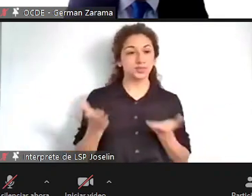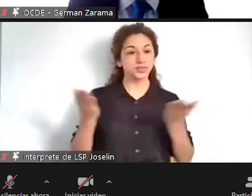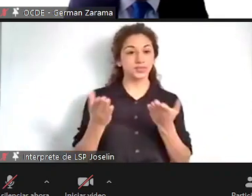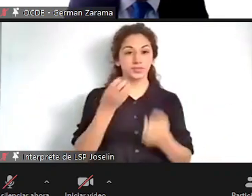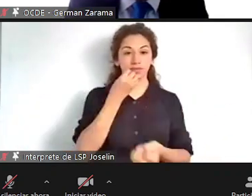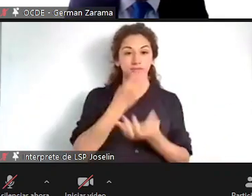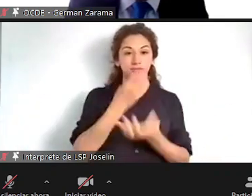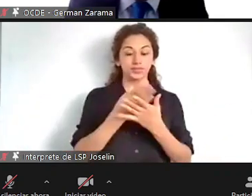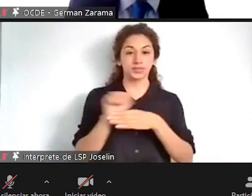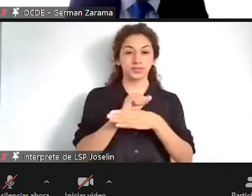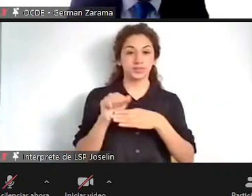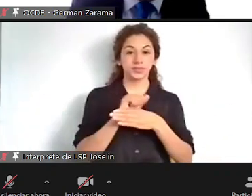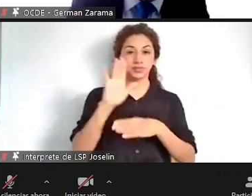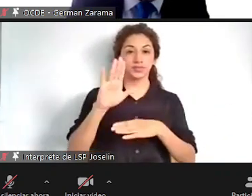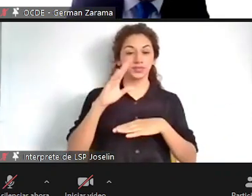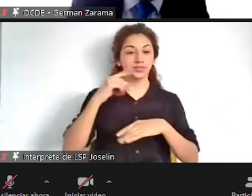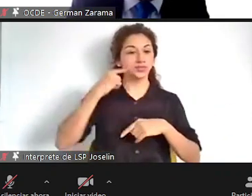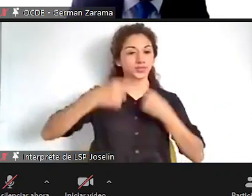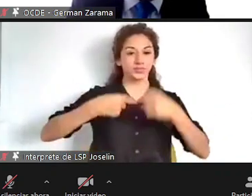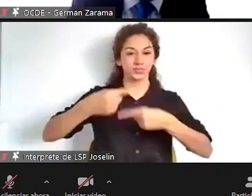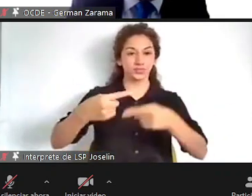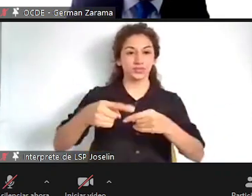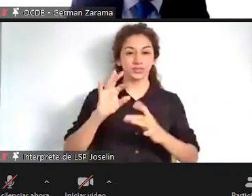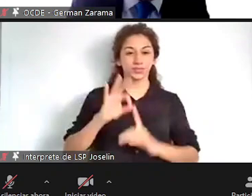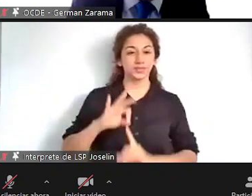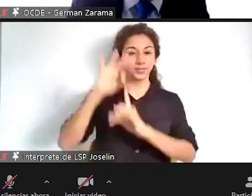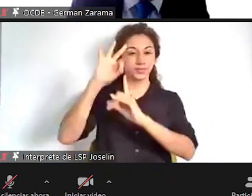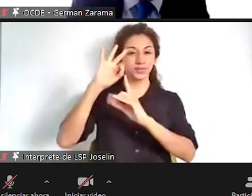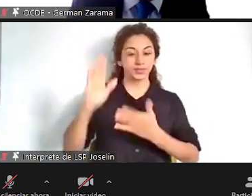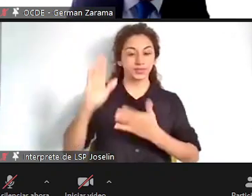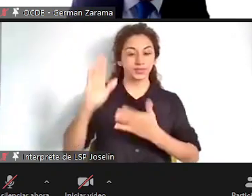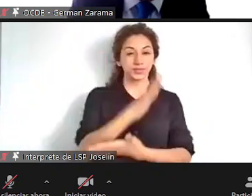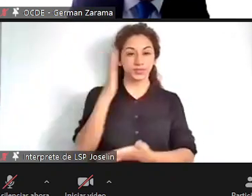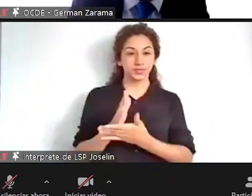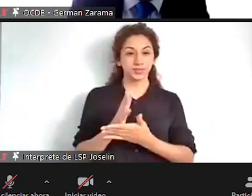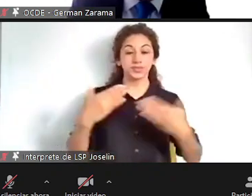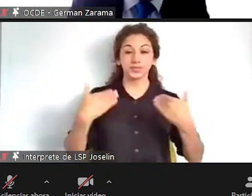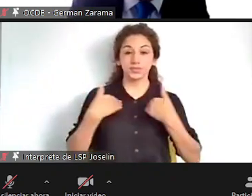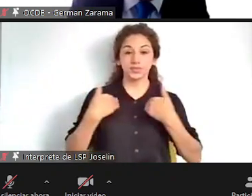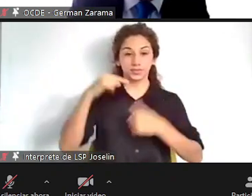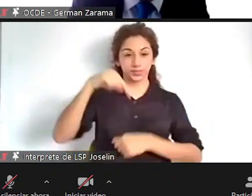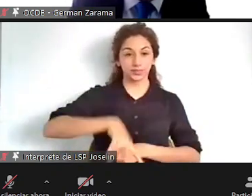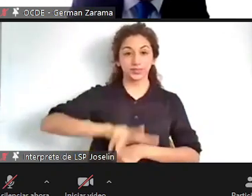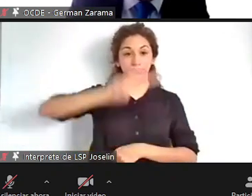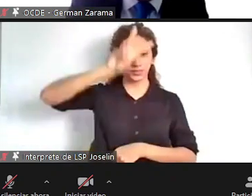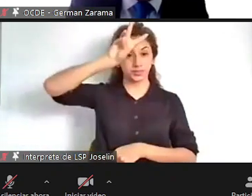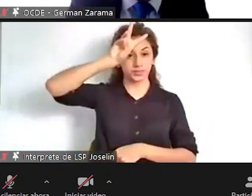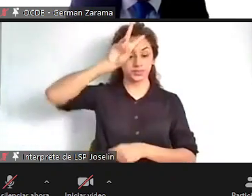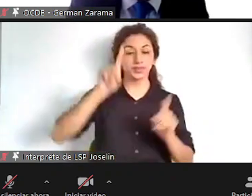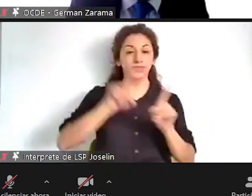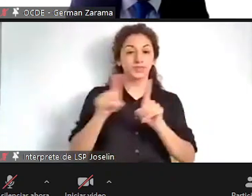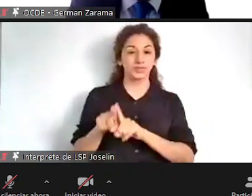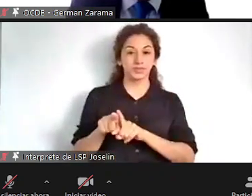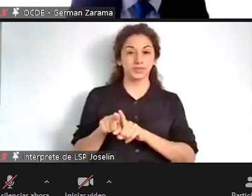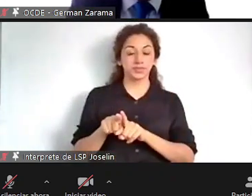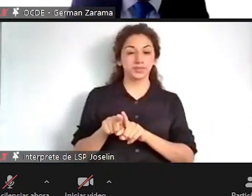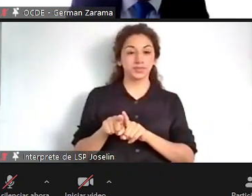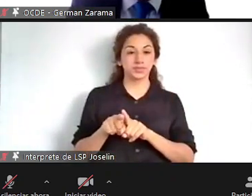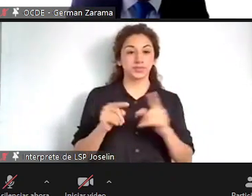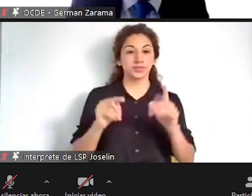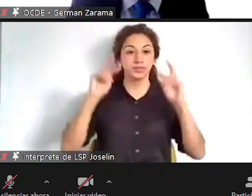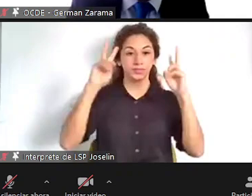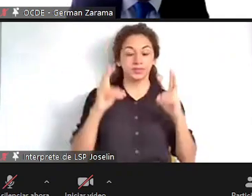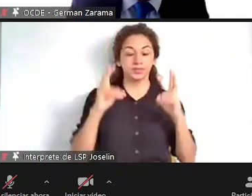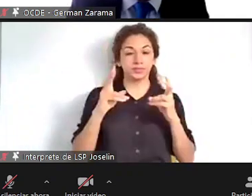before and also to disseminate the formal jobs mainly and